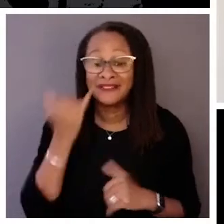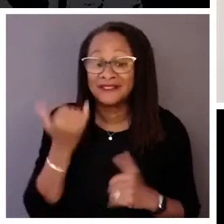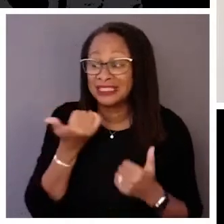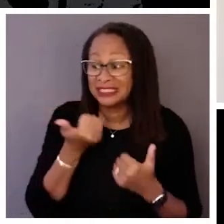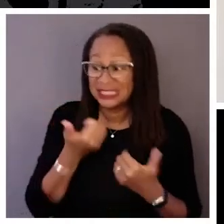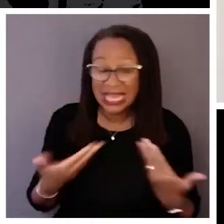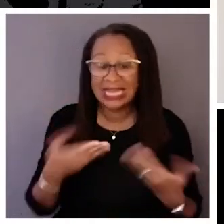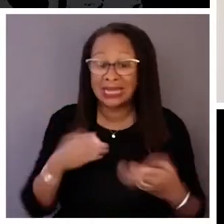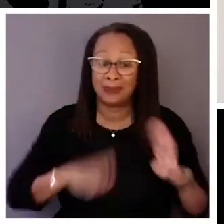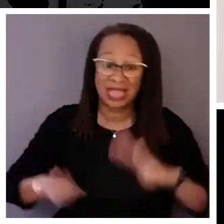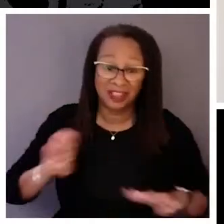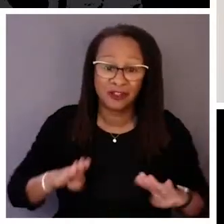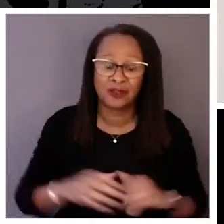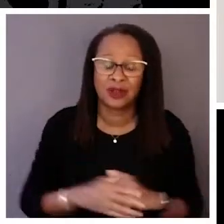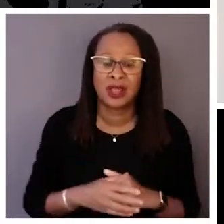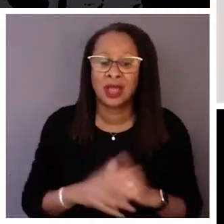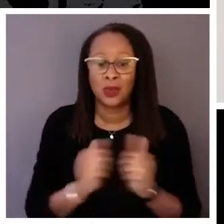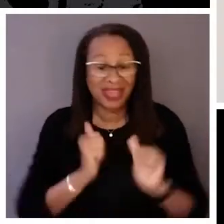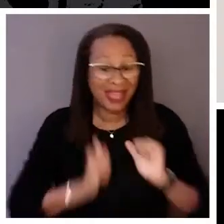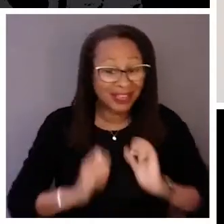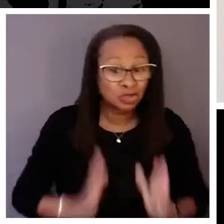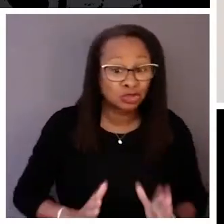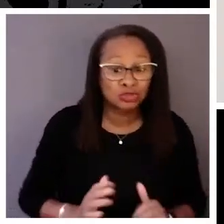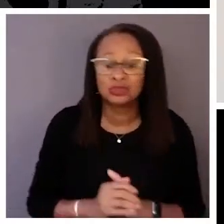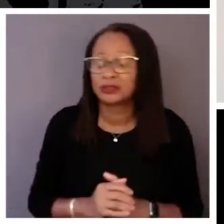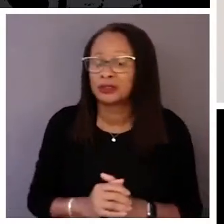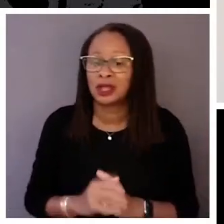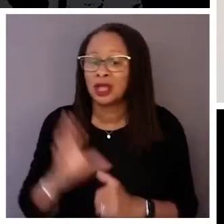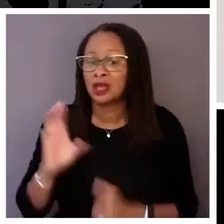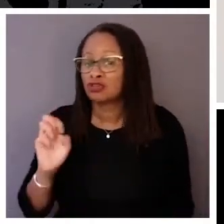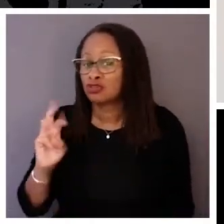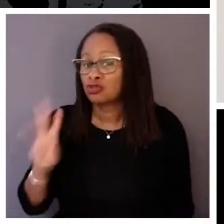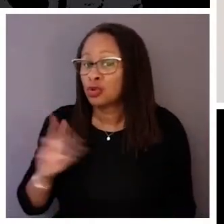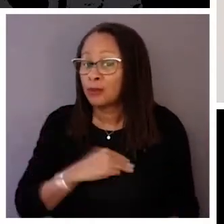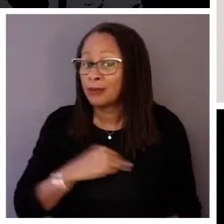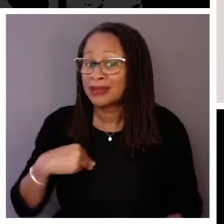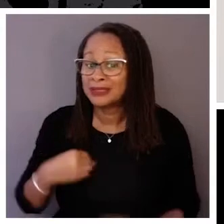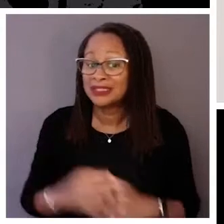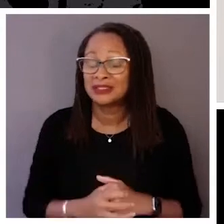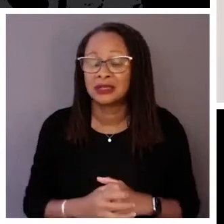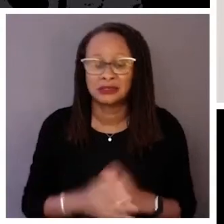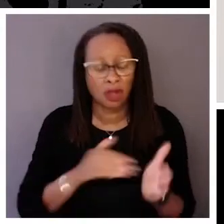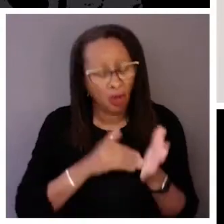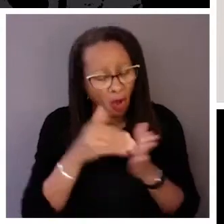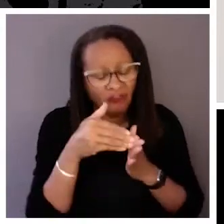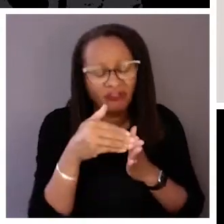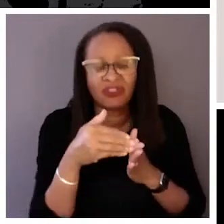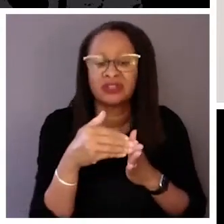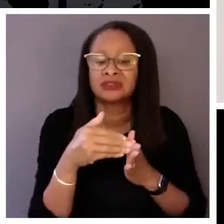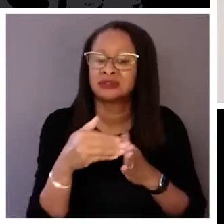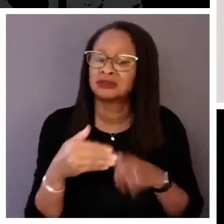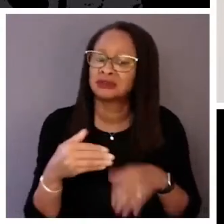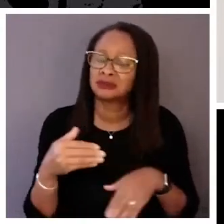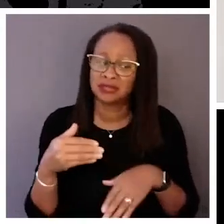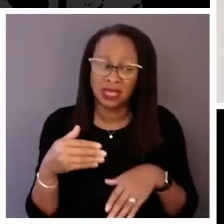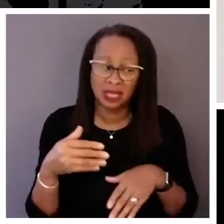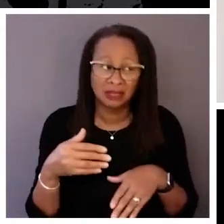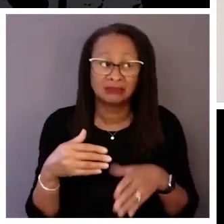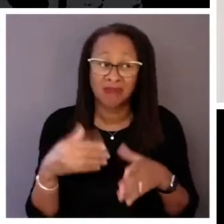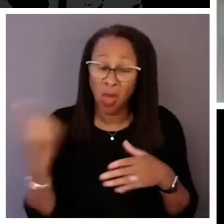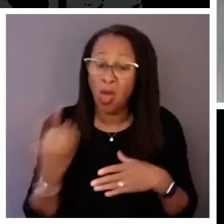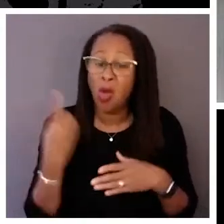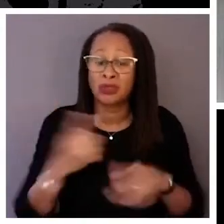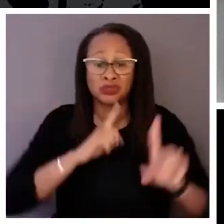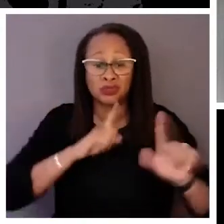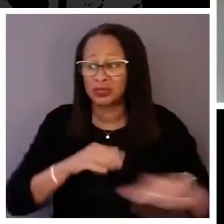there's any behavior with actors, with crew members, it is always reported